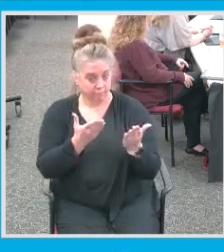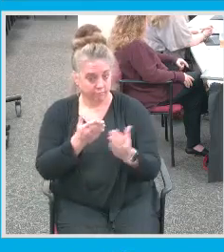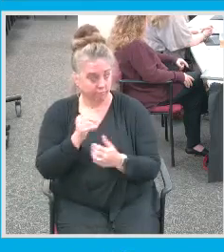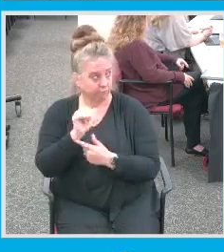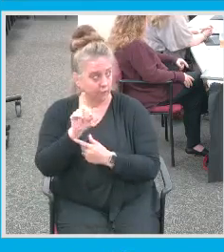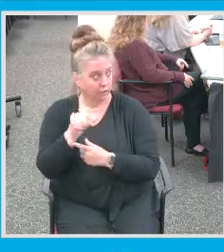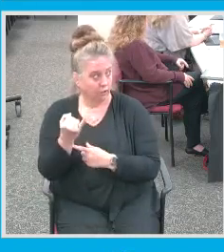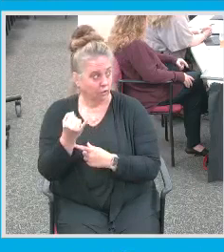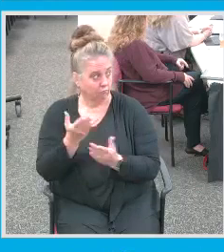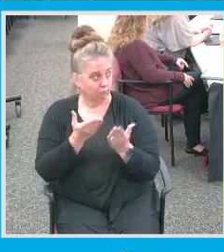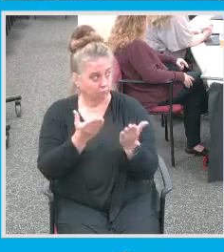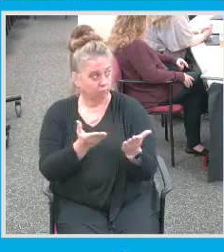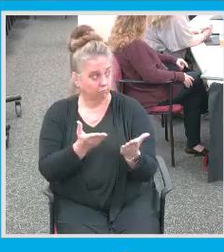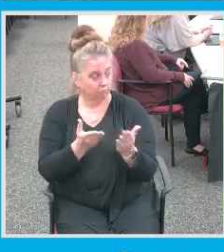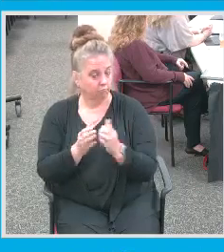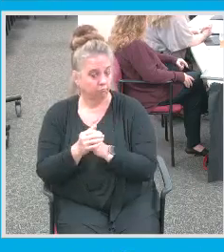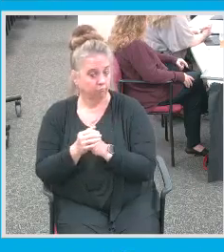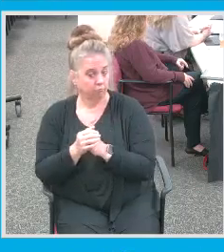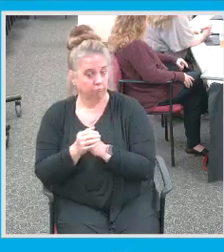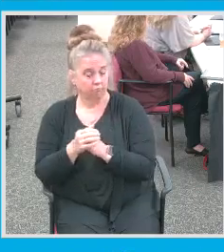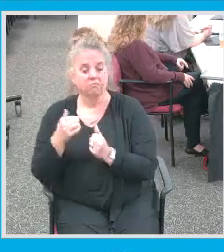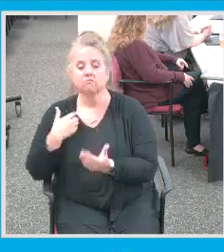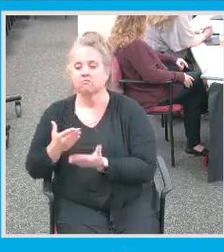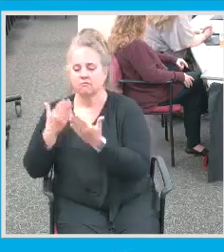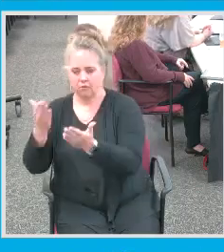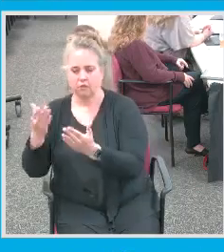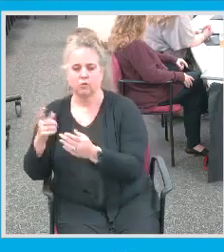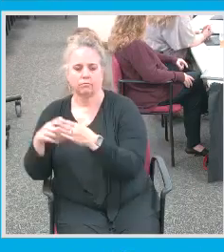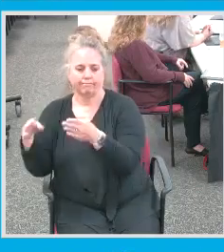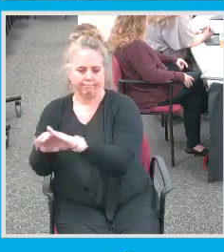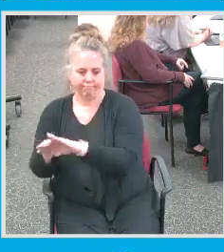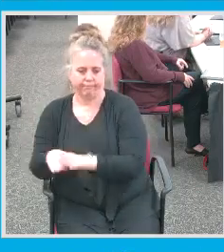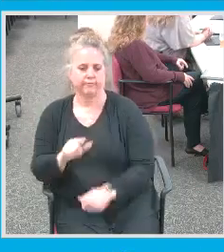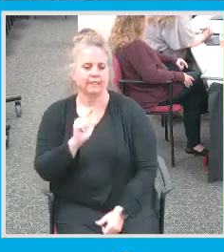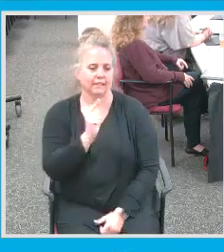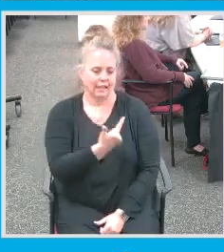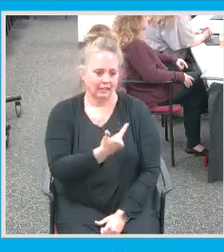Health. I move that we adjourn. Okay. Second. And we have a second.